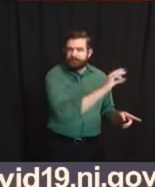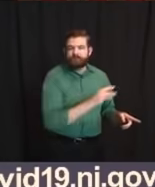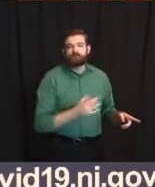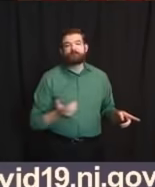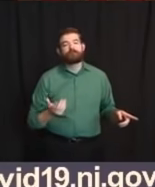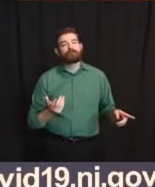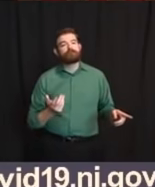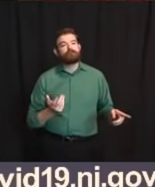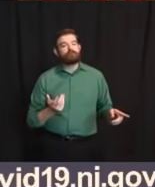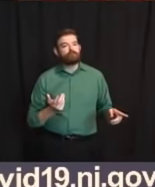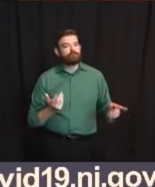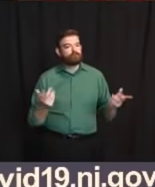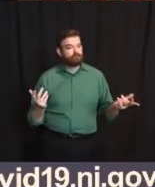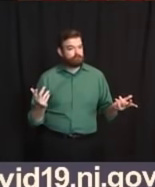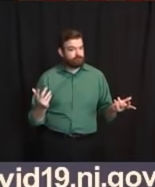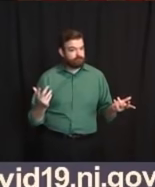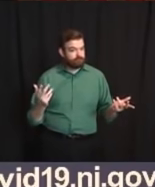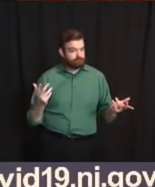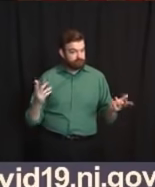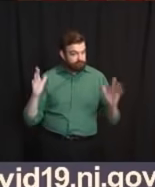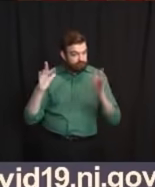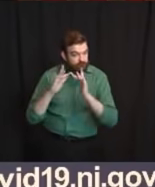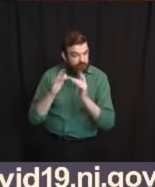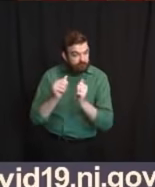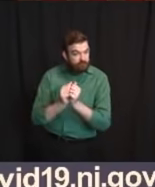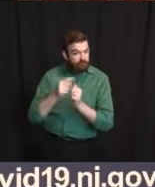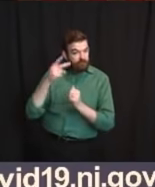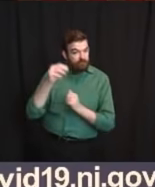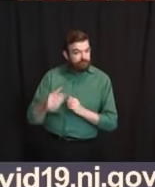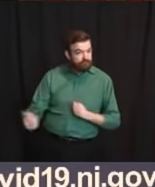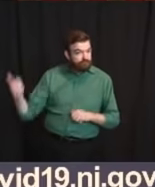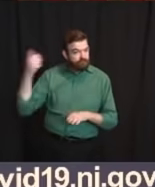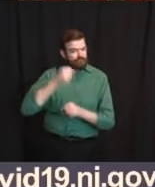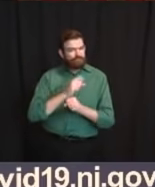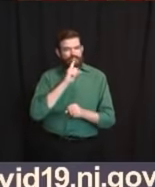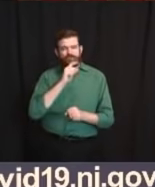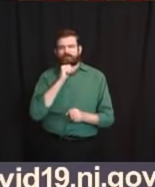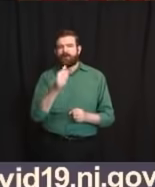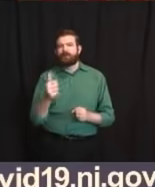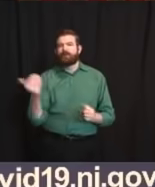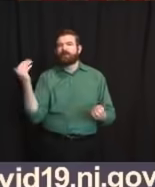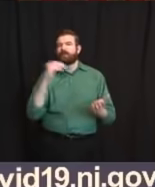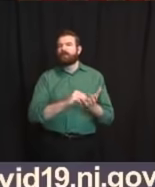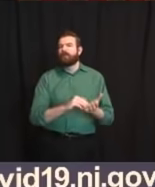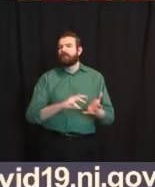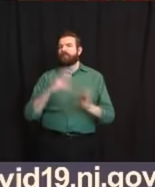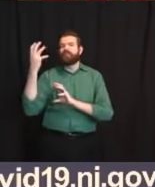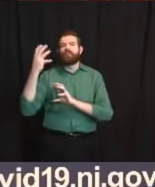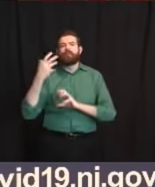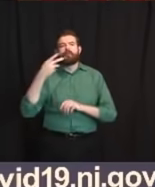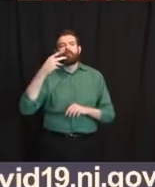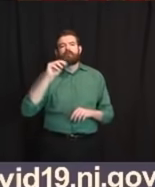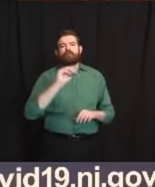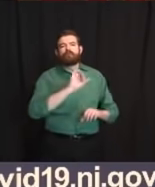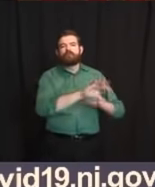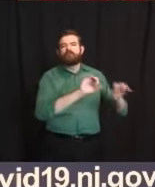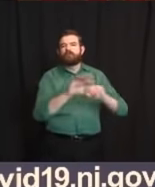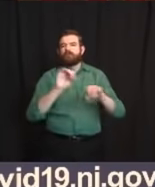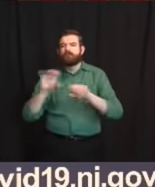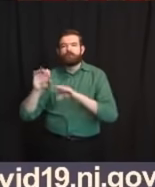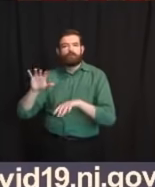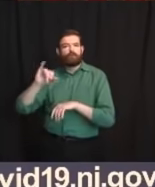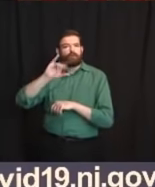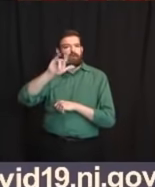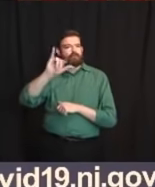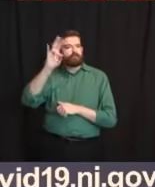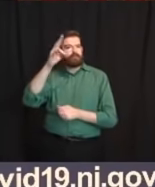Postmaster General to make sure that these issues don't repeat for the July races? And then I'm also wondering,